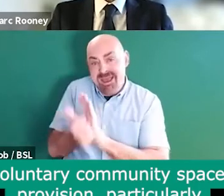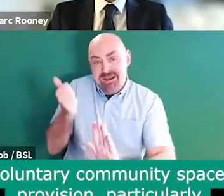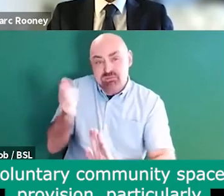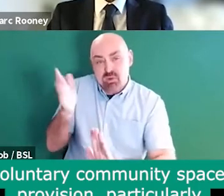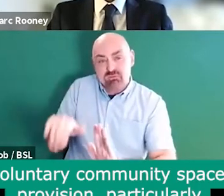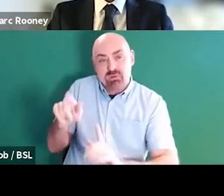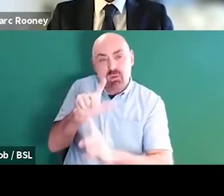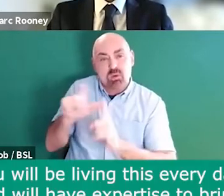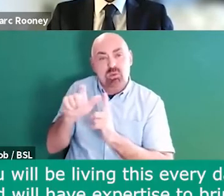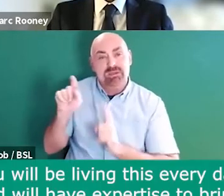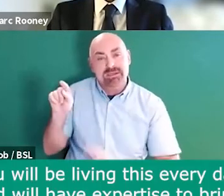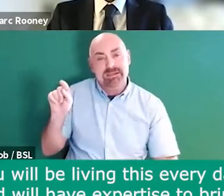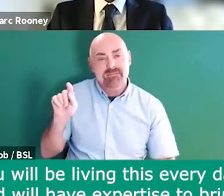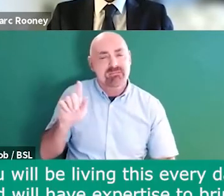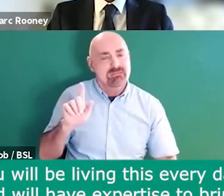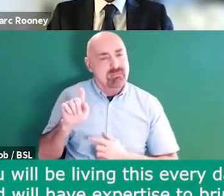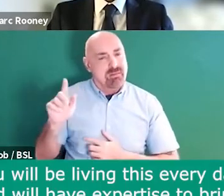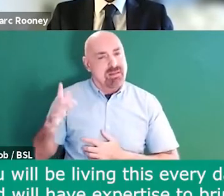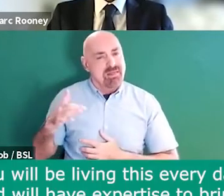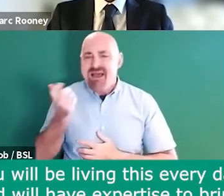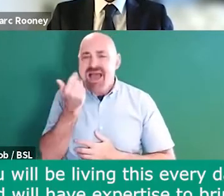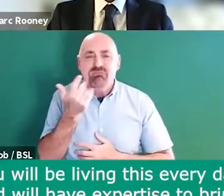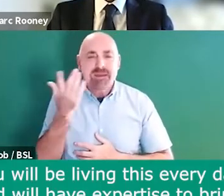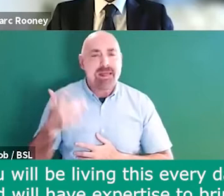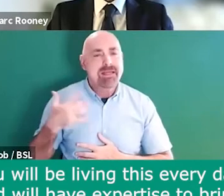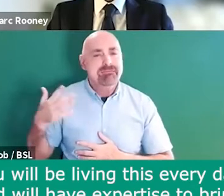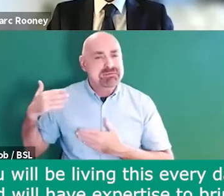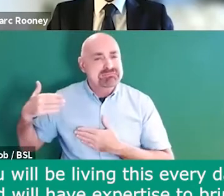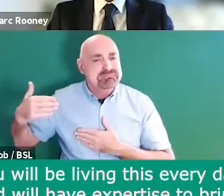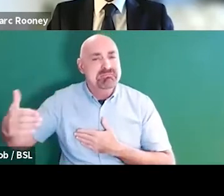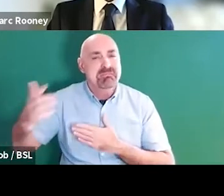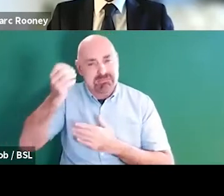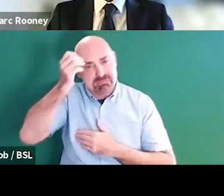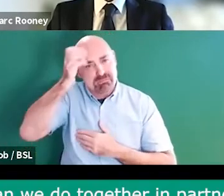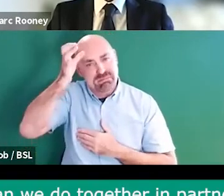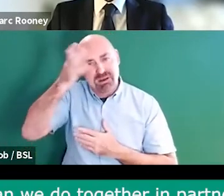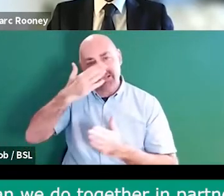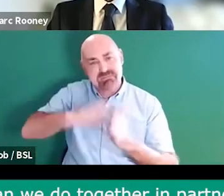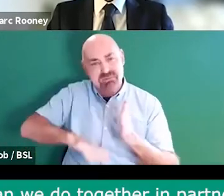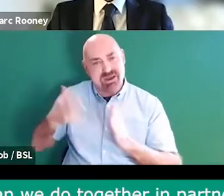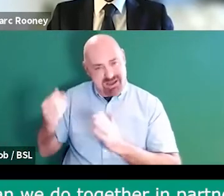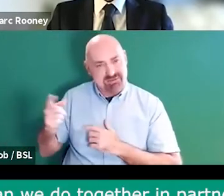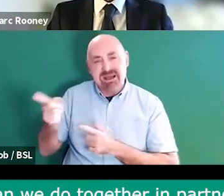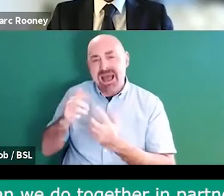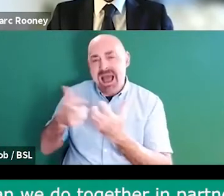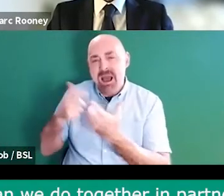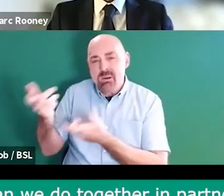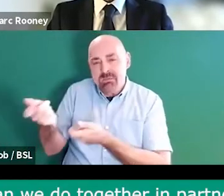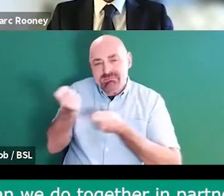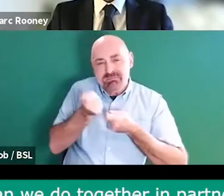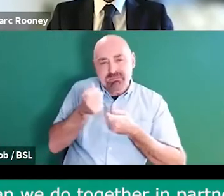provision particularly, who will be living this every day and will have expertise to bring? What can we do together in